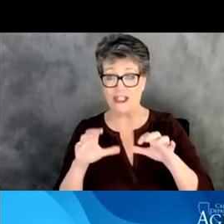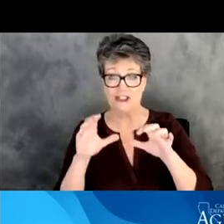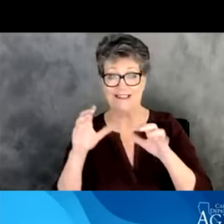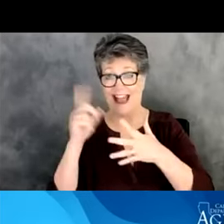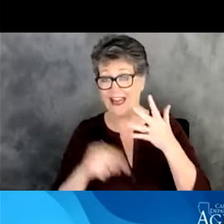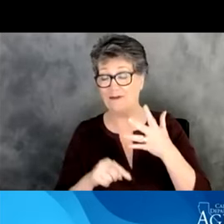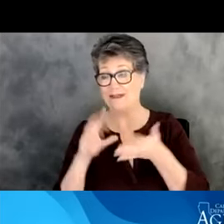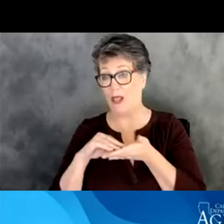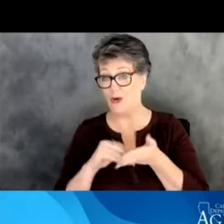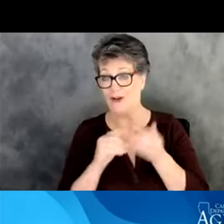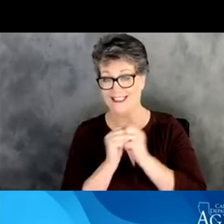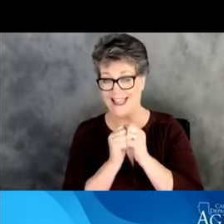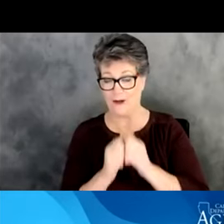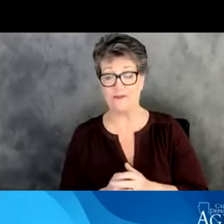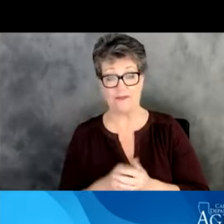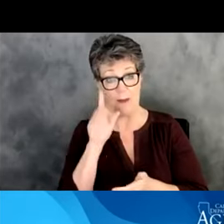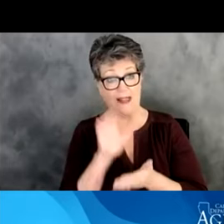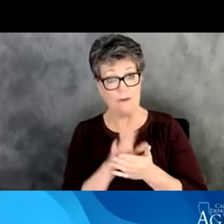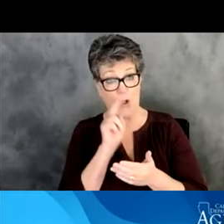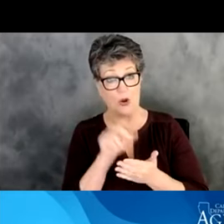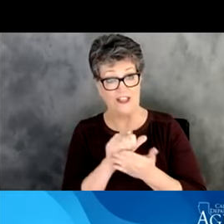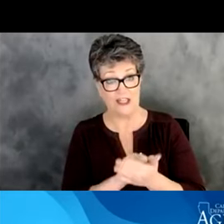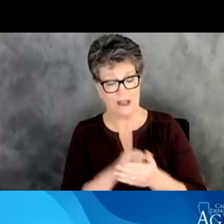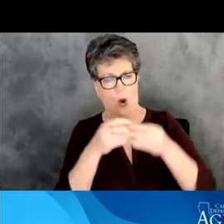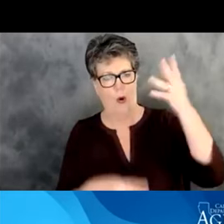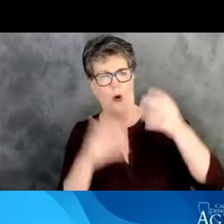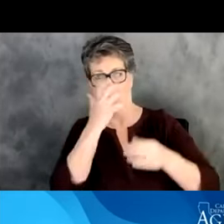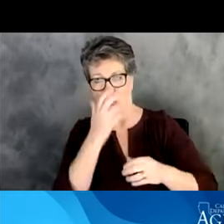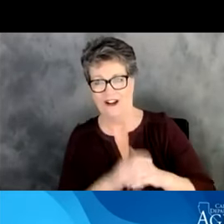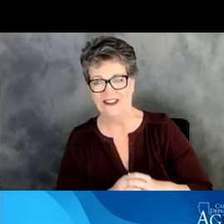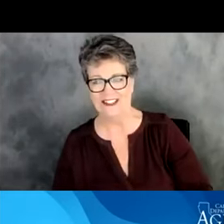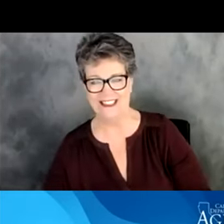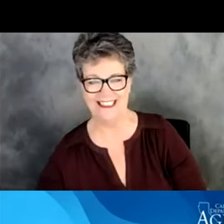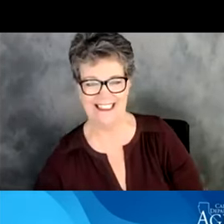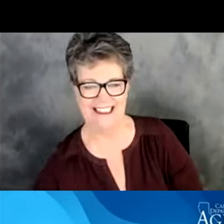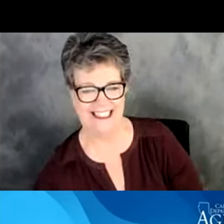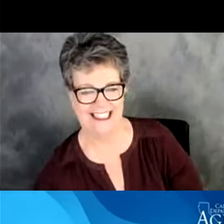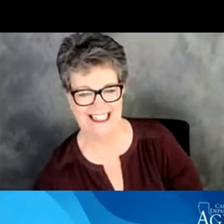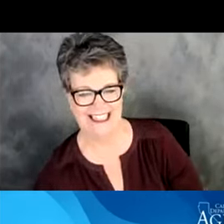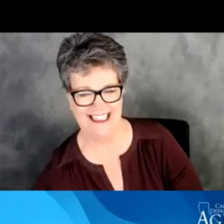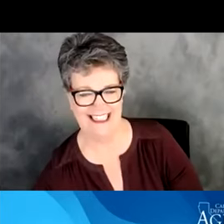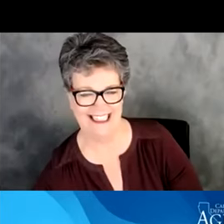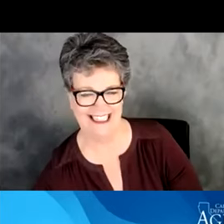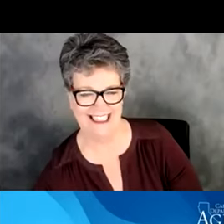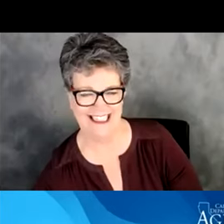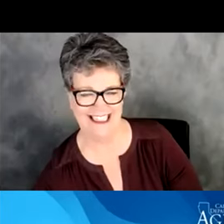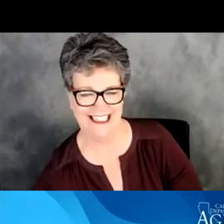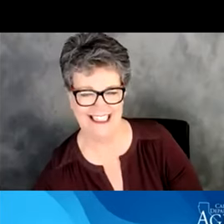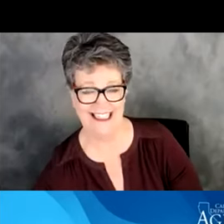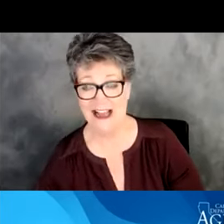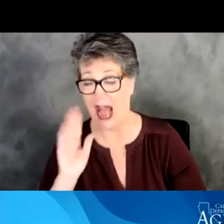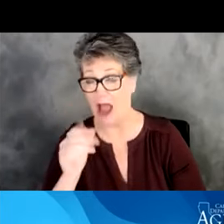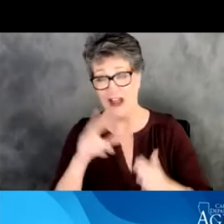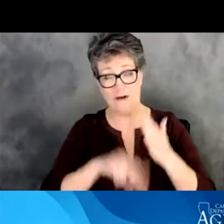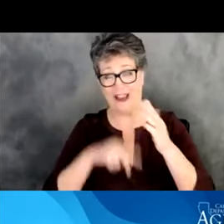together. So I believe we're gonna look at the agenda more, that's a dense slide. I will not read every word on it to you, but you're gonna hear a